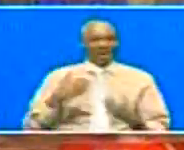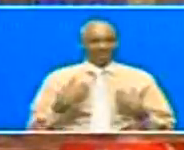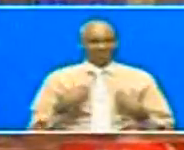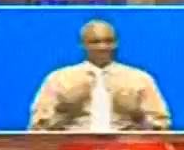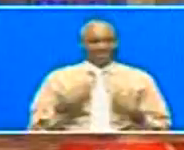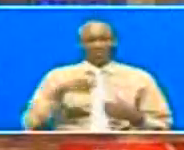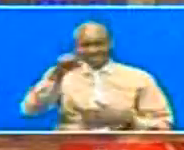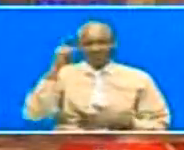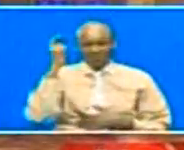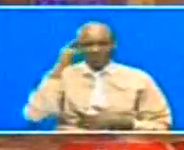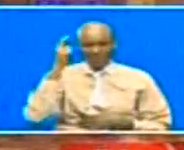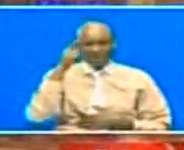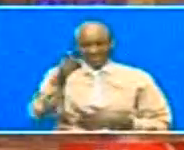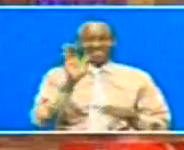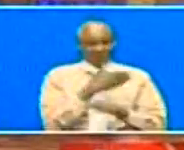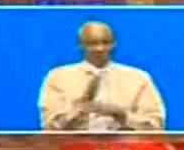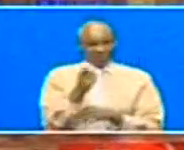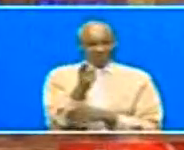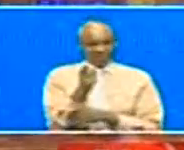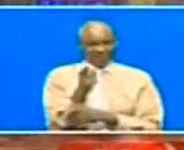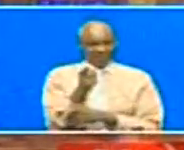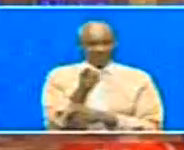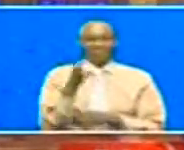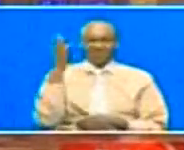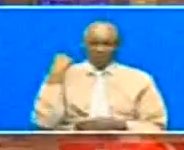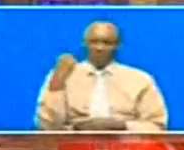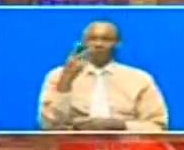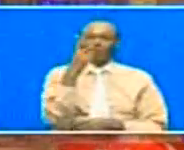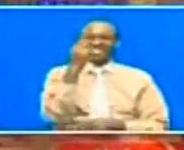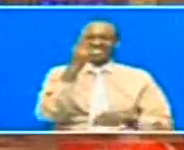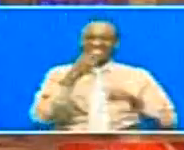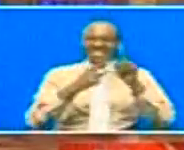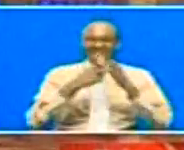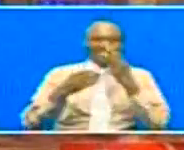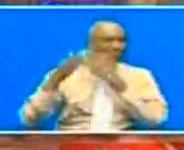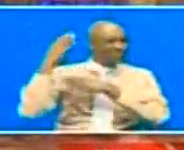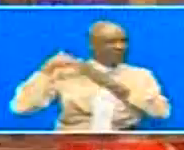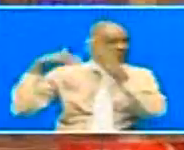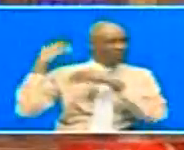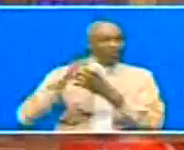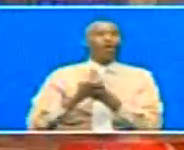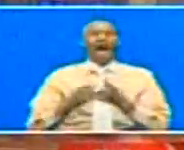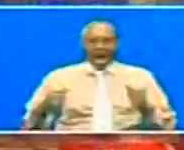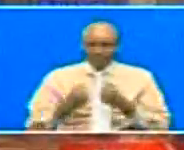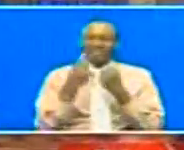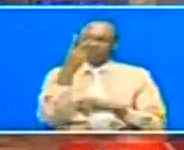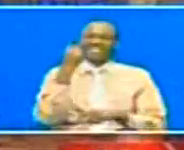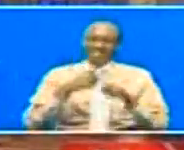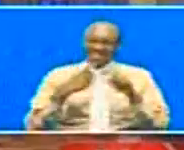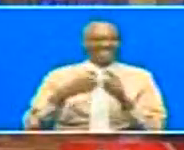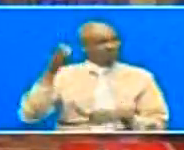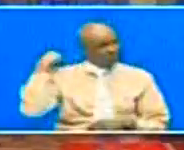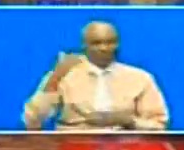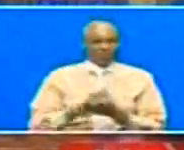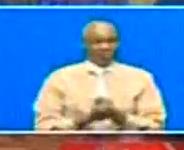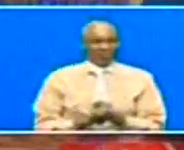Any of you remember that phrase? That was a 20-year running show. Imagine that. Back in the